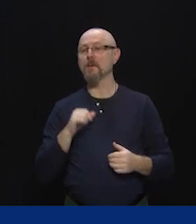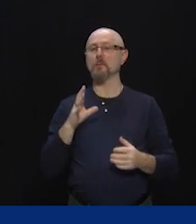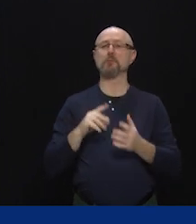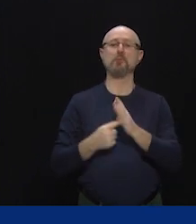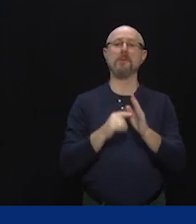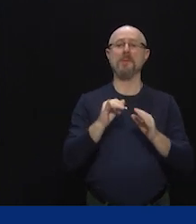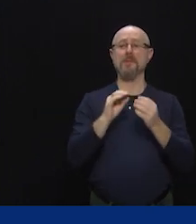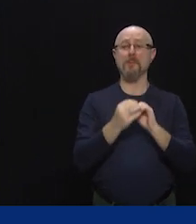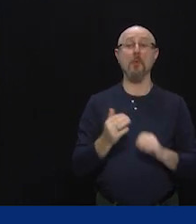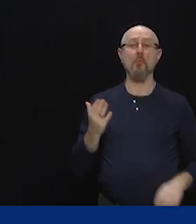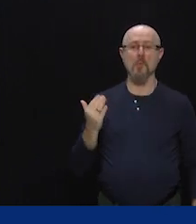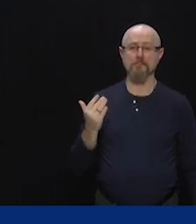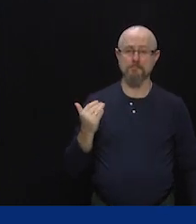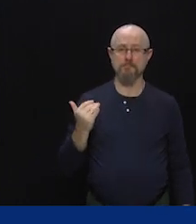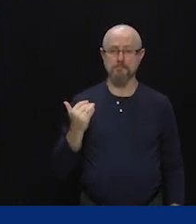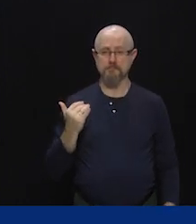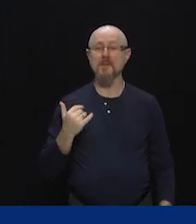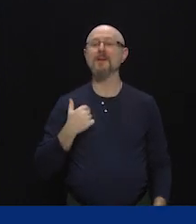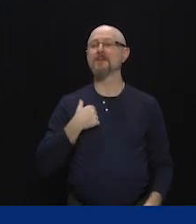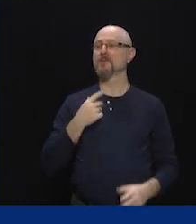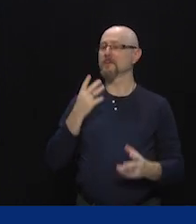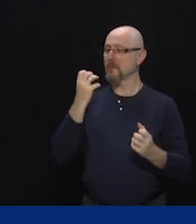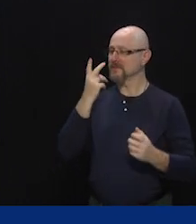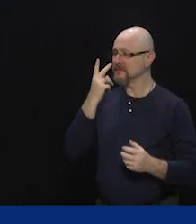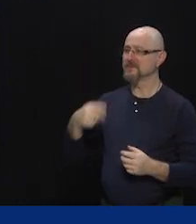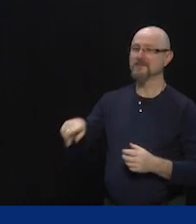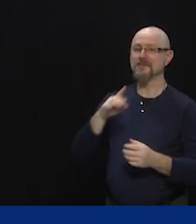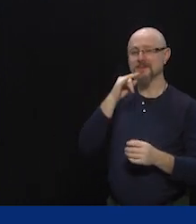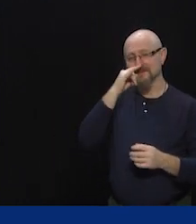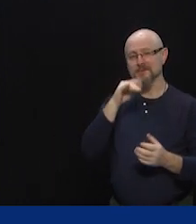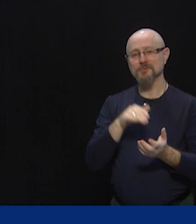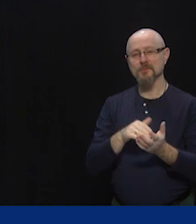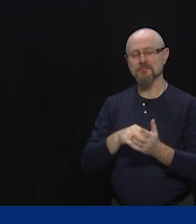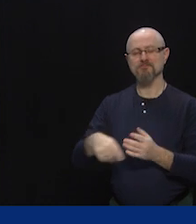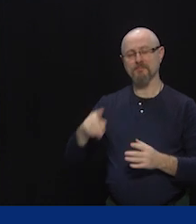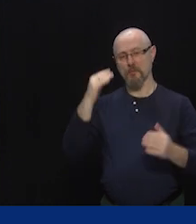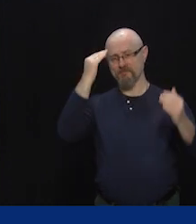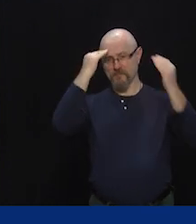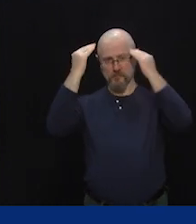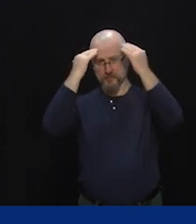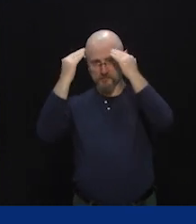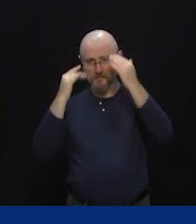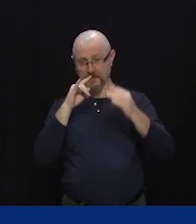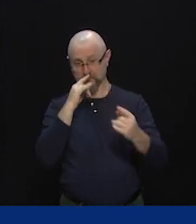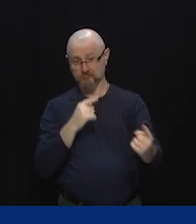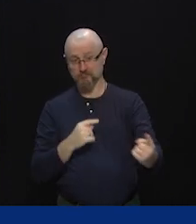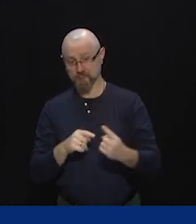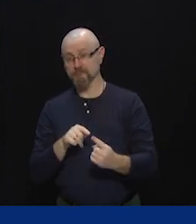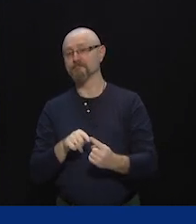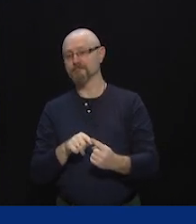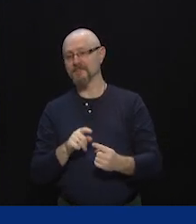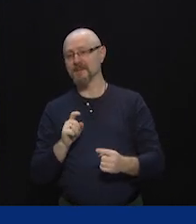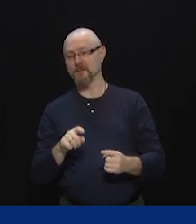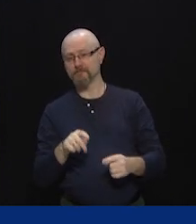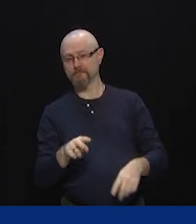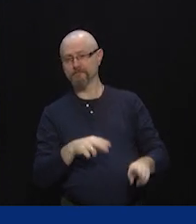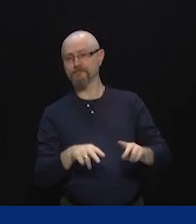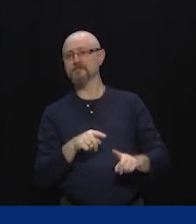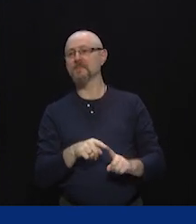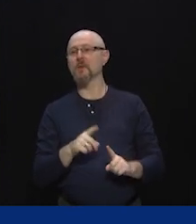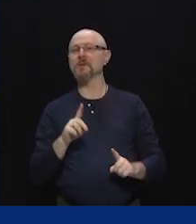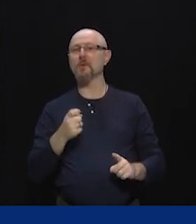want pediatricians to be alert to making the diagnosis of COVID in children. And we also want parents to be alert